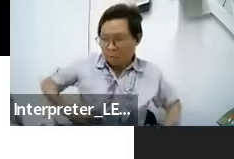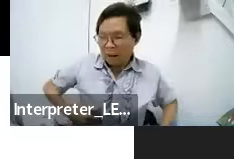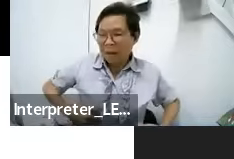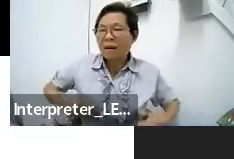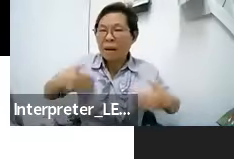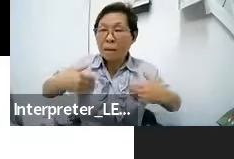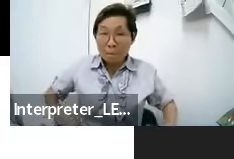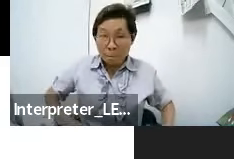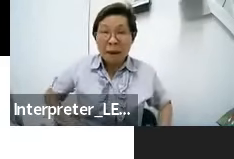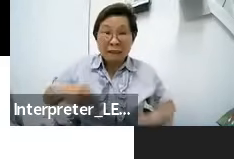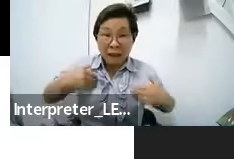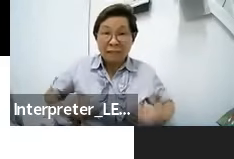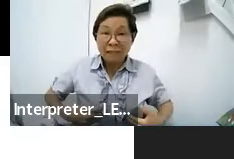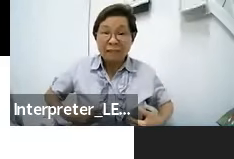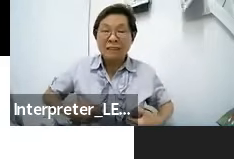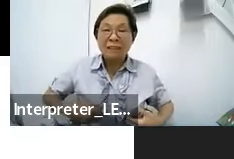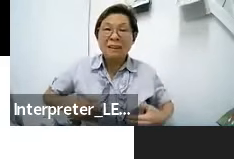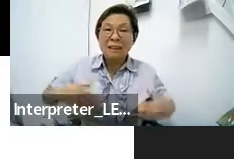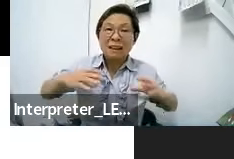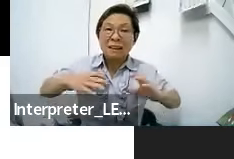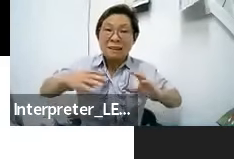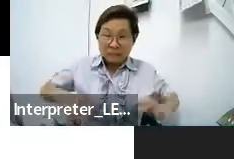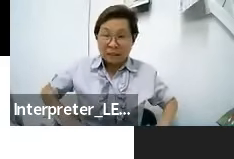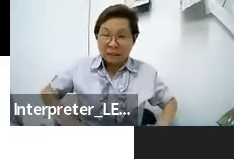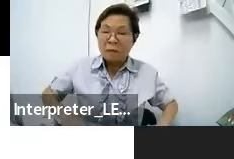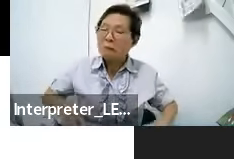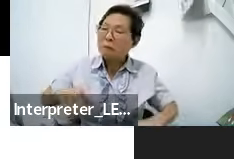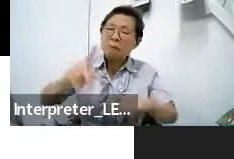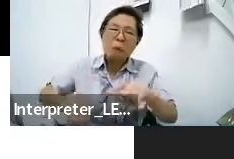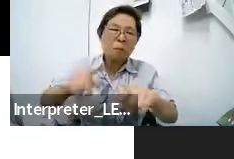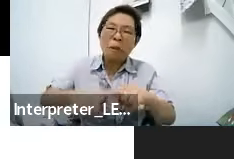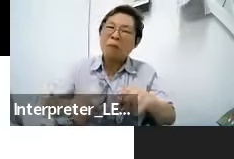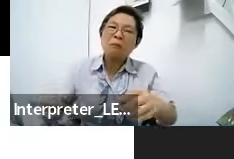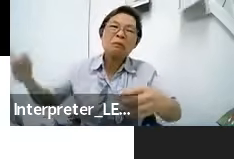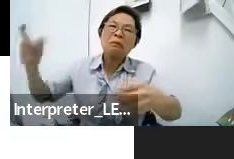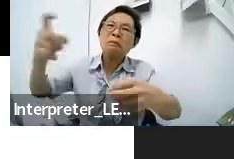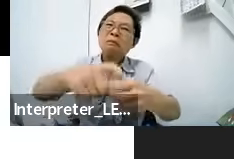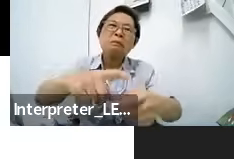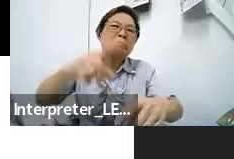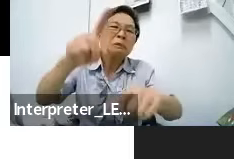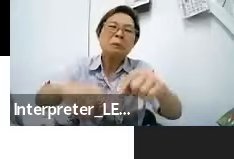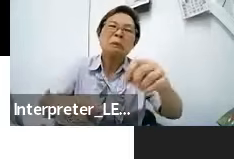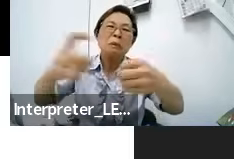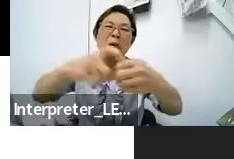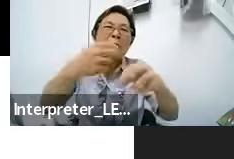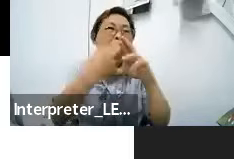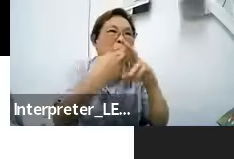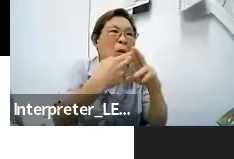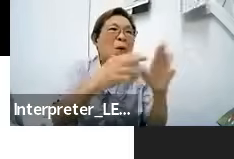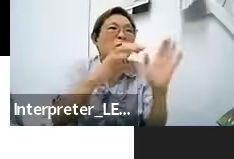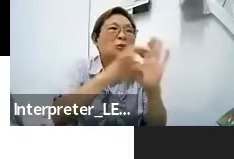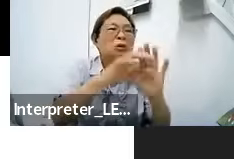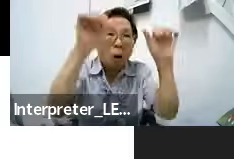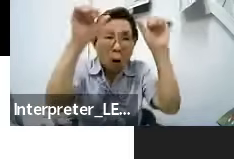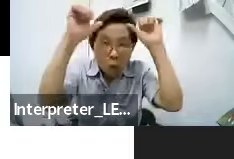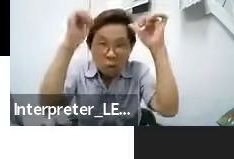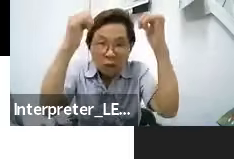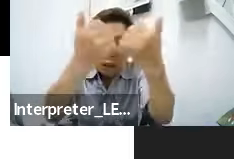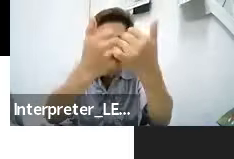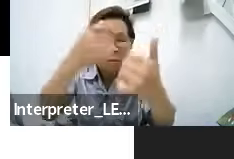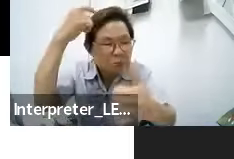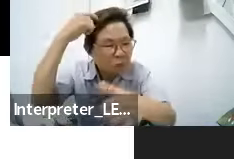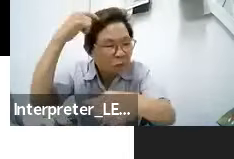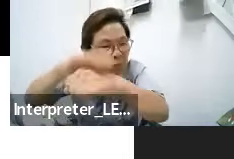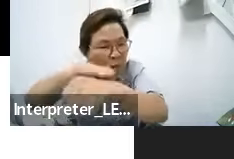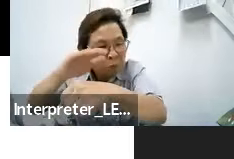do not have the capacity to learn to deal with students who have got hidden disabilities like autism, like Asperger's,